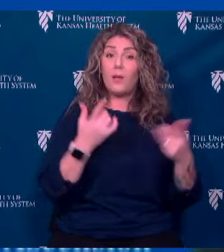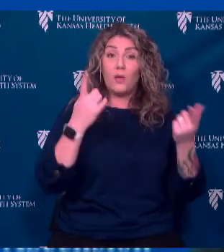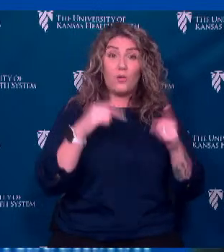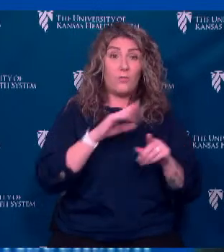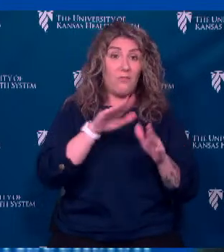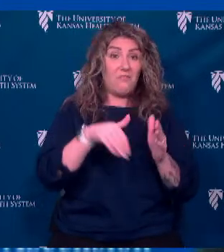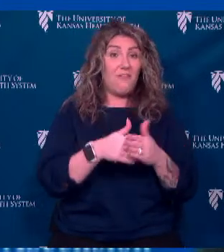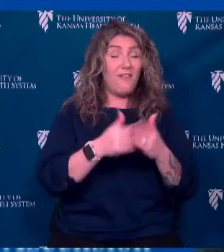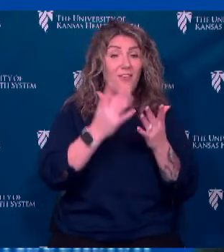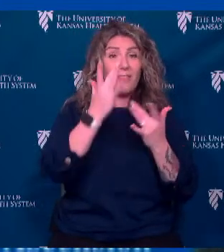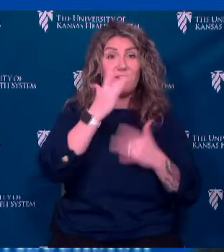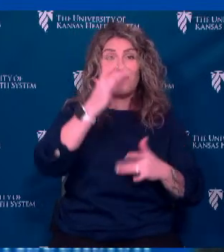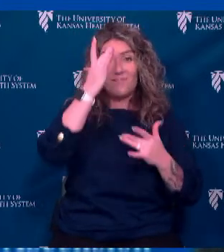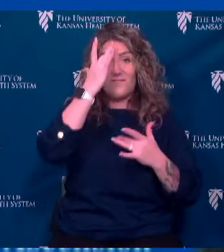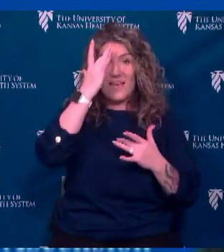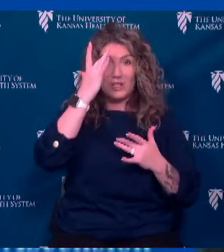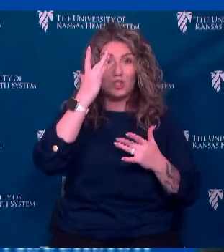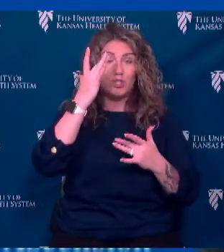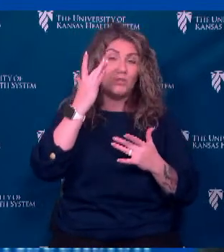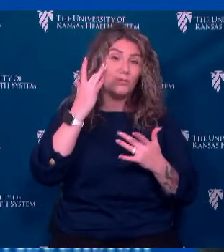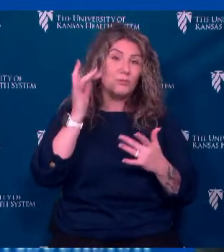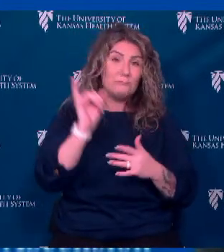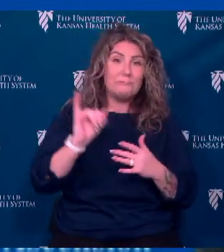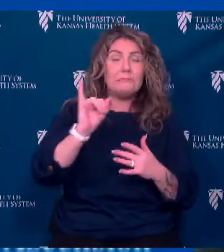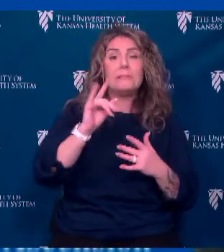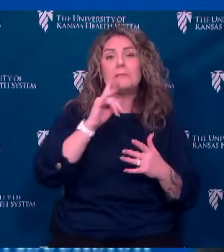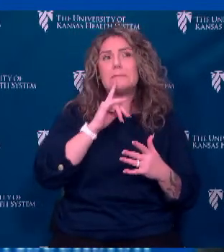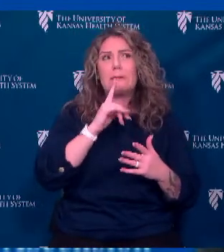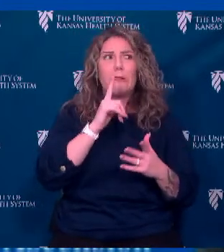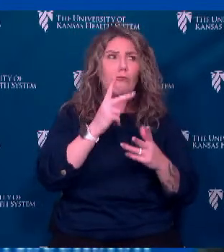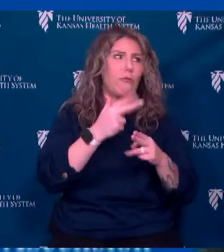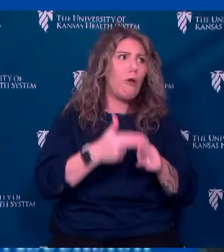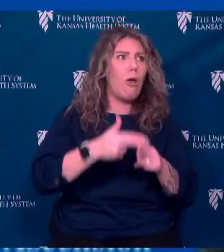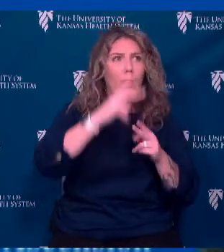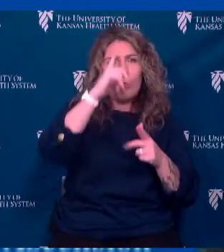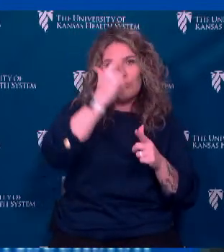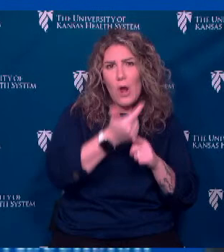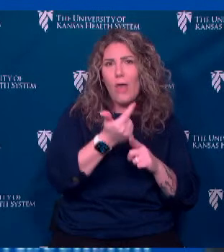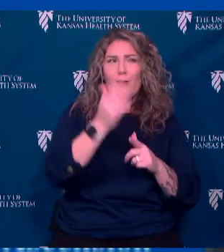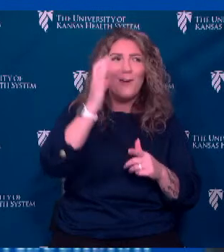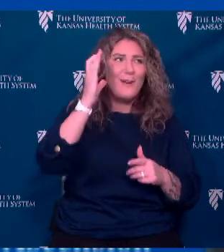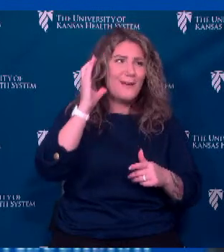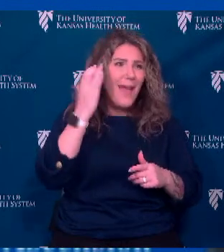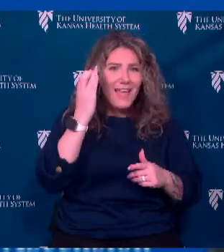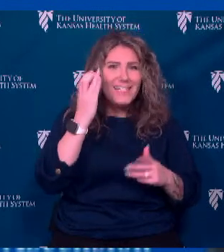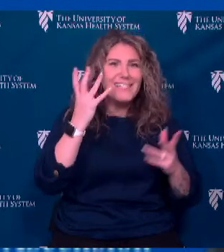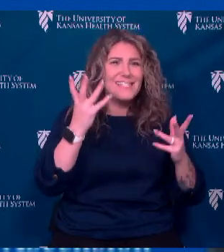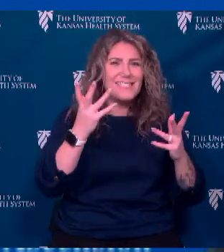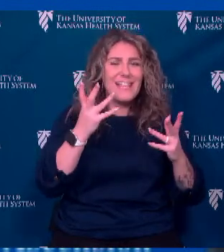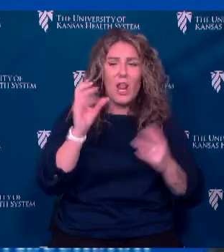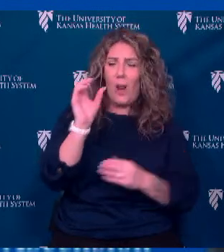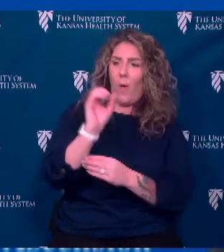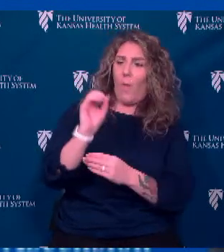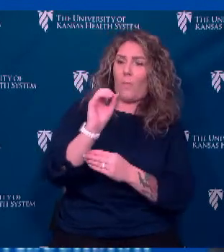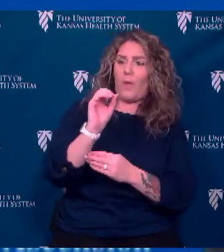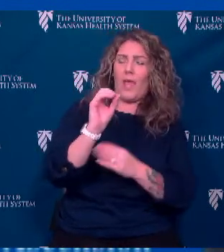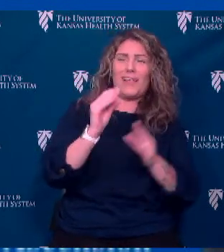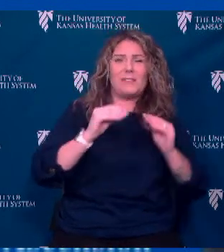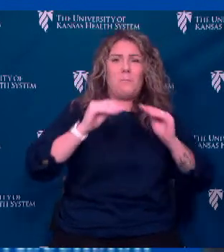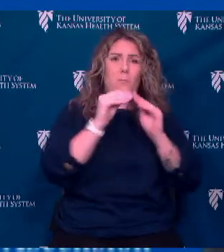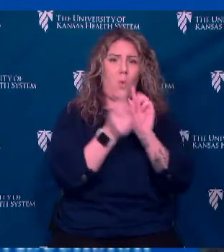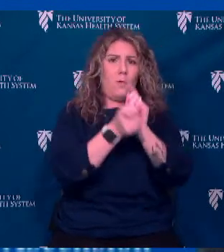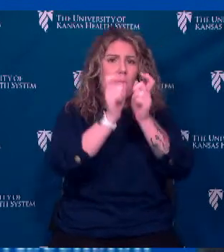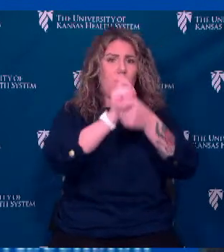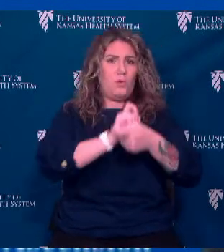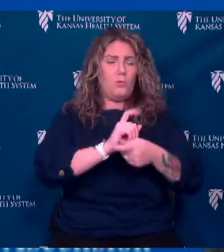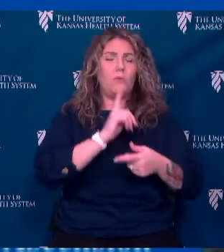disease doctors. We can call it a brother, maybe it's a cousin of Omicron. It does have a few more mutations.